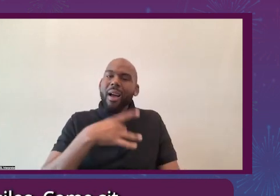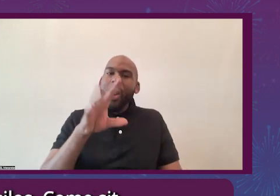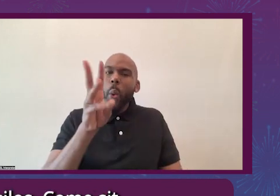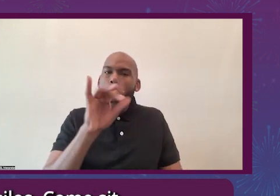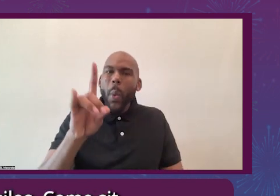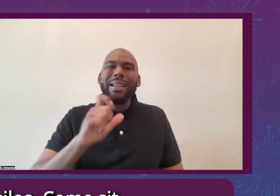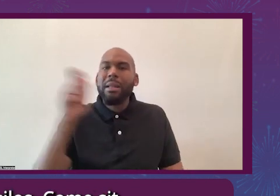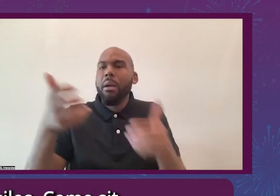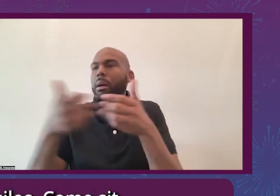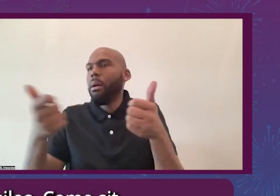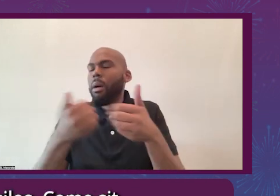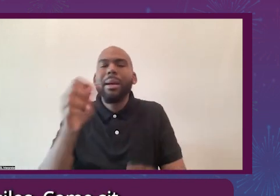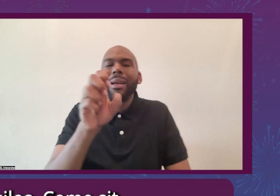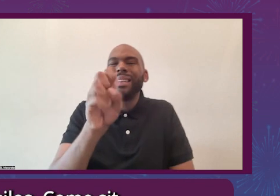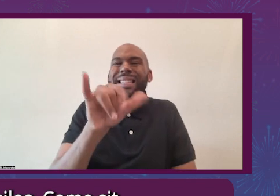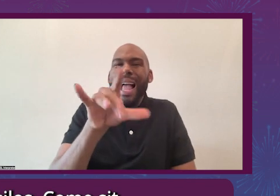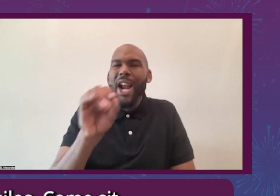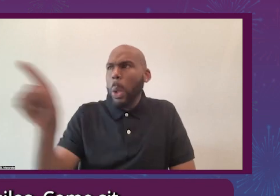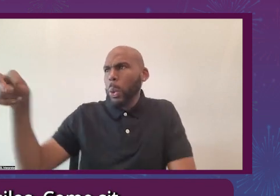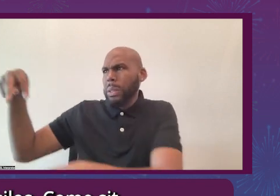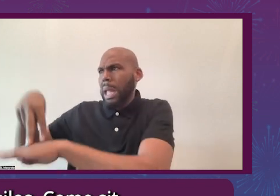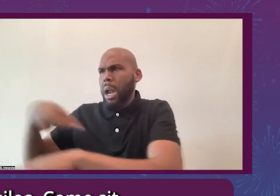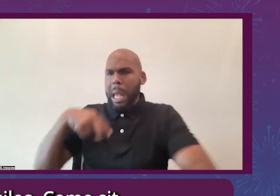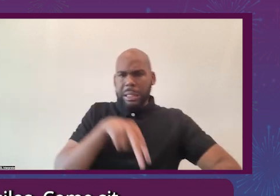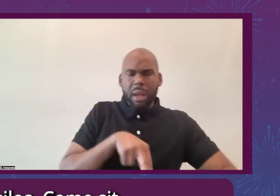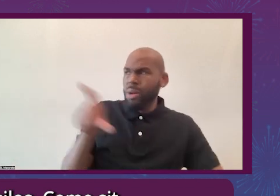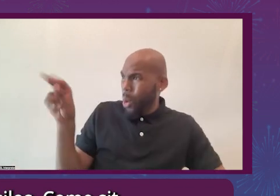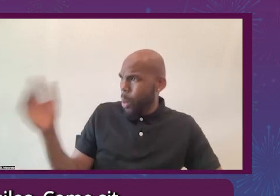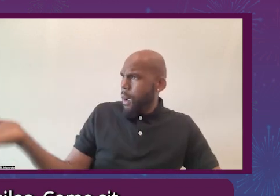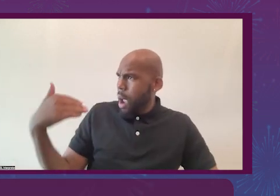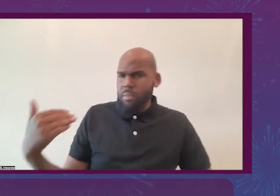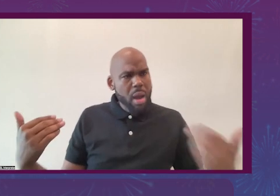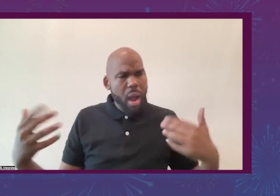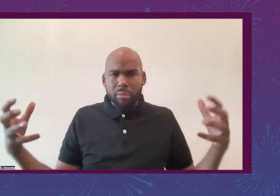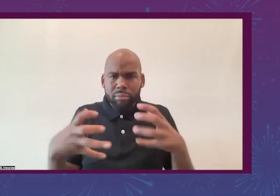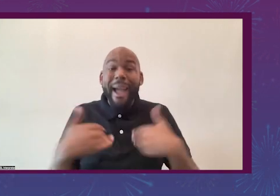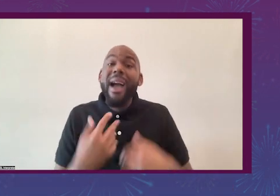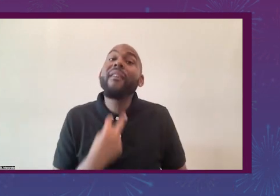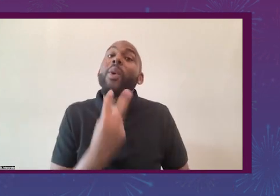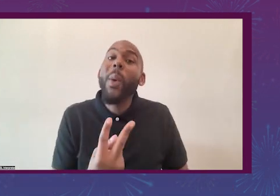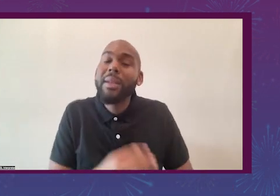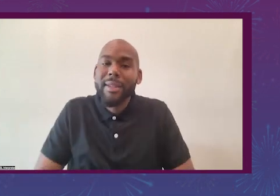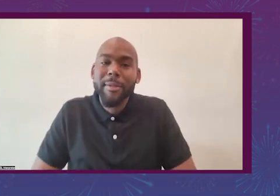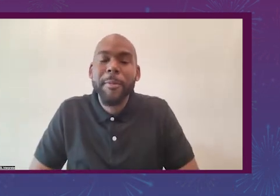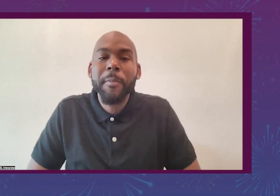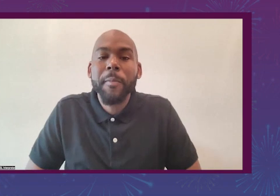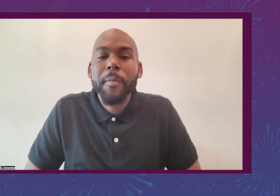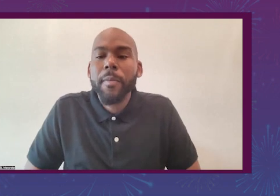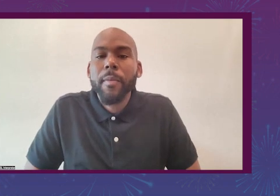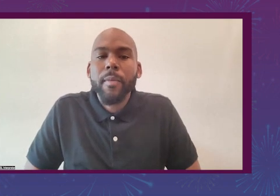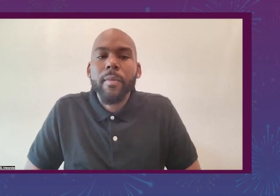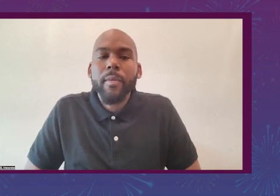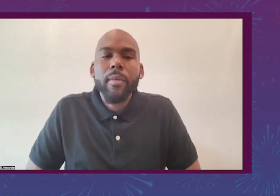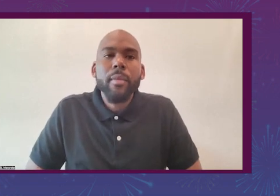They don't do silos. Come sit at the table, come join us. Have a voice. Camilla leaves the screen.